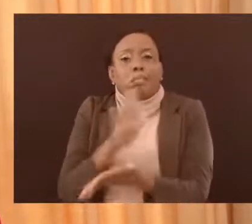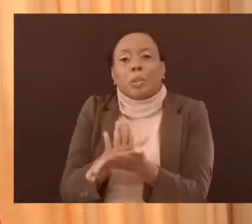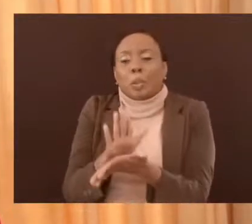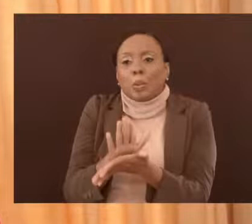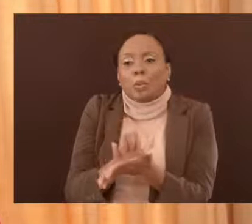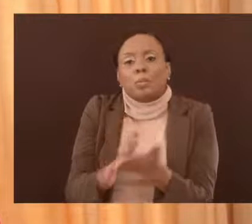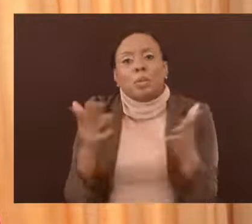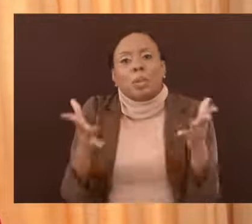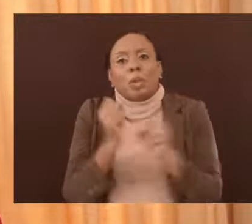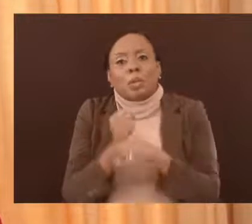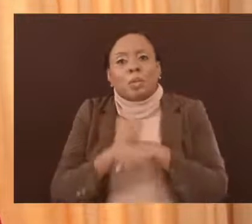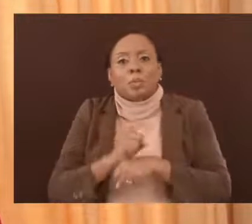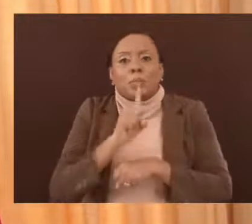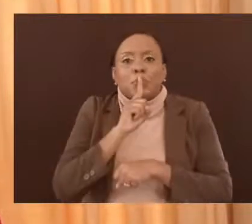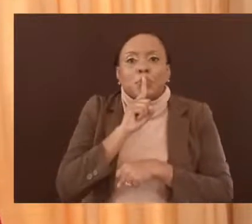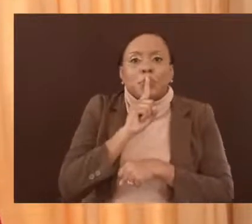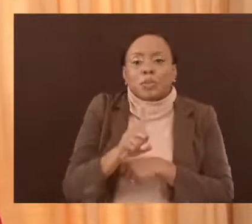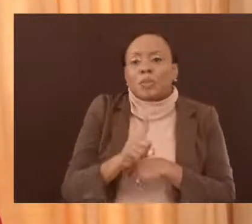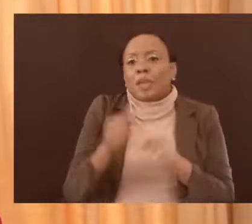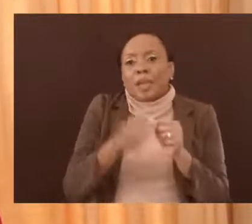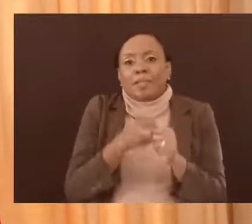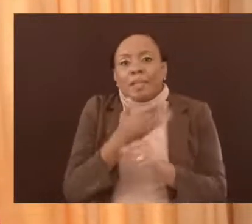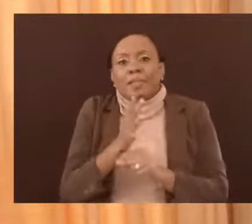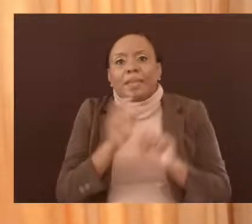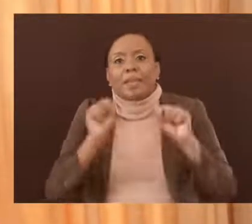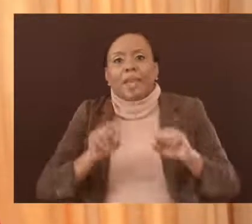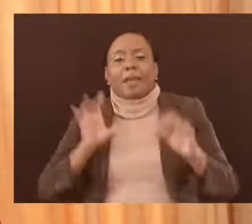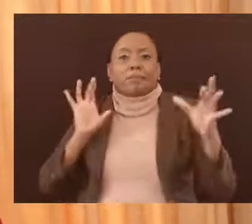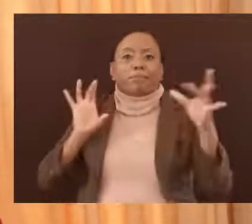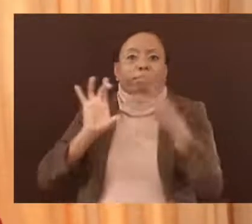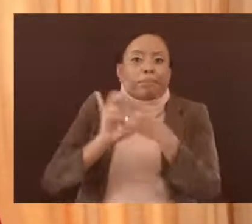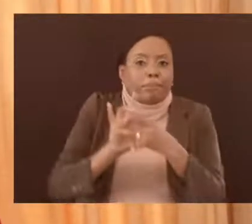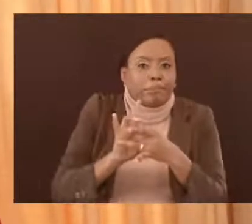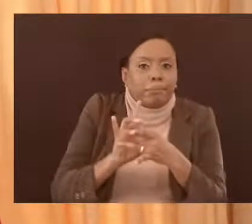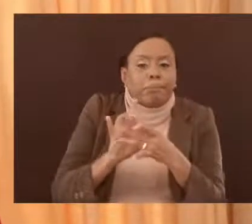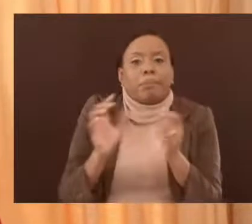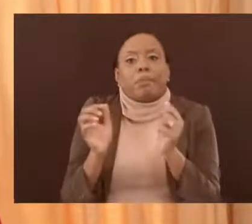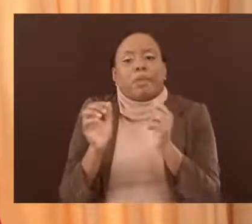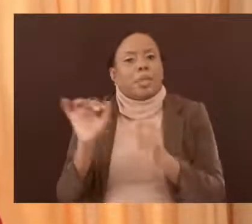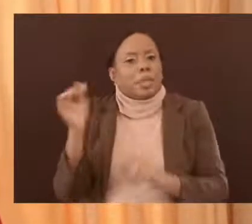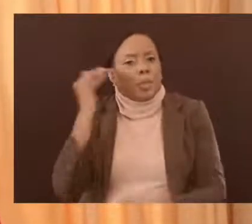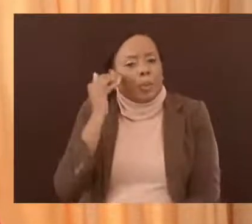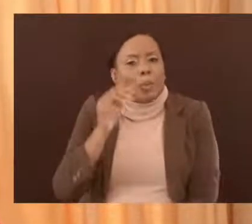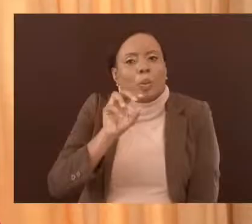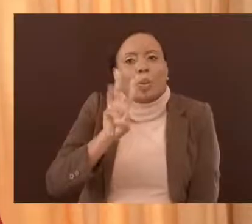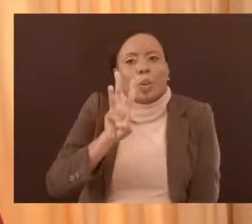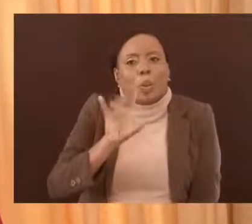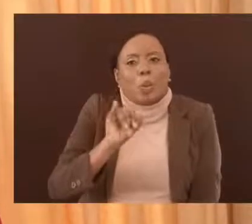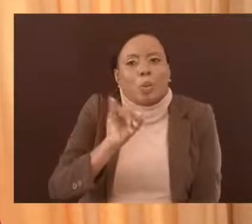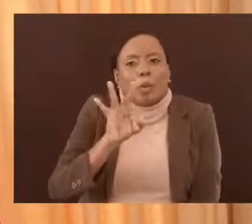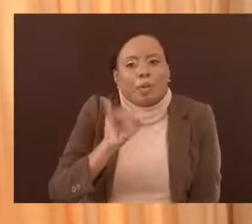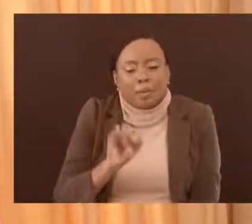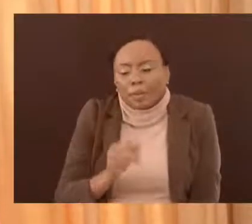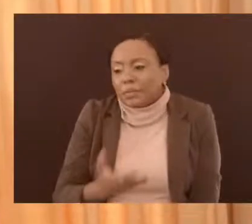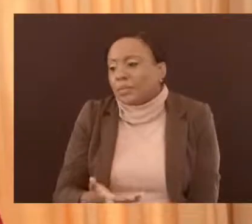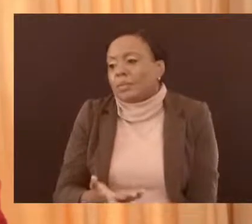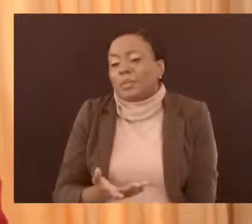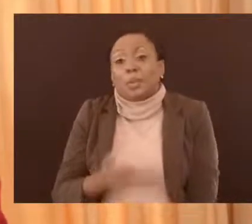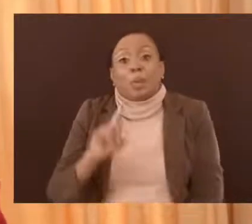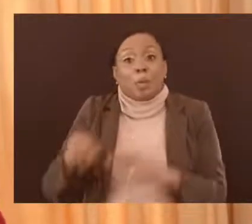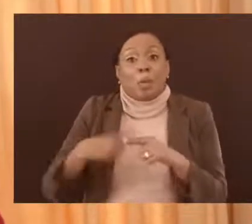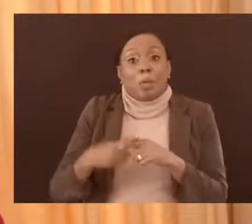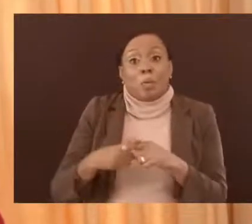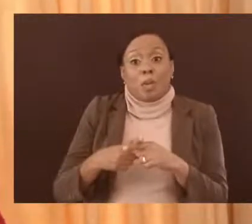position to ensure fence-to-fence connectivity at various parts of the school plant, so that when we get to the point where we can go back into